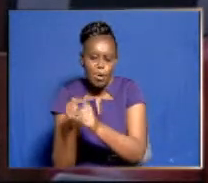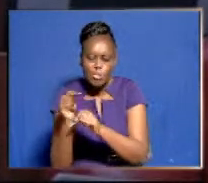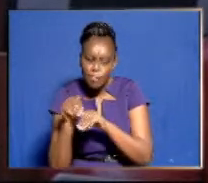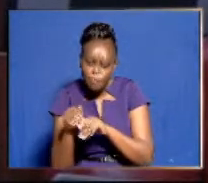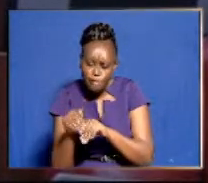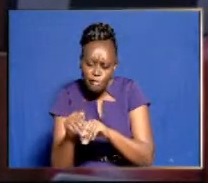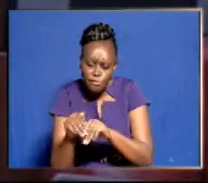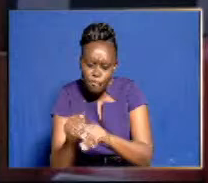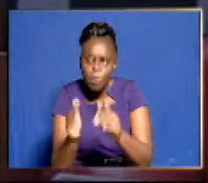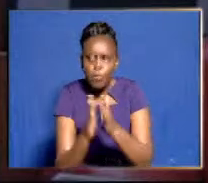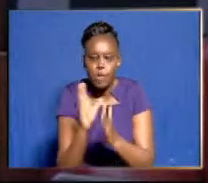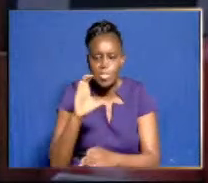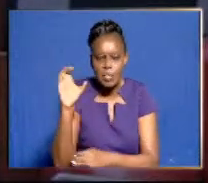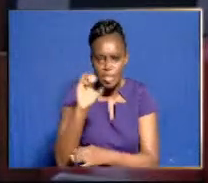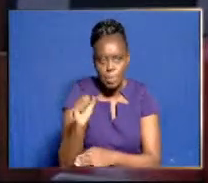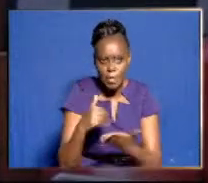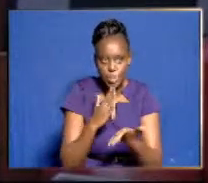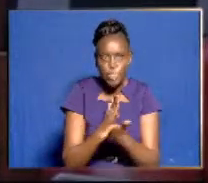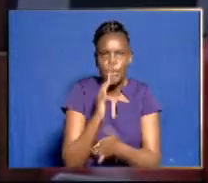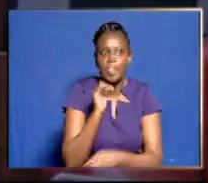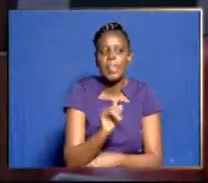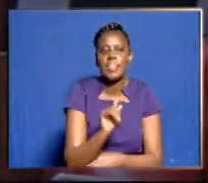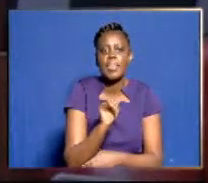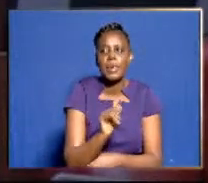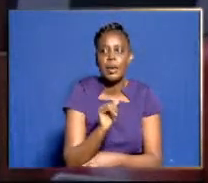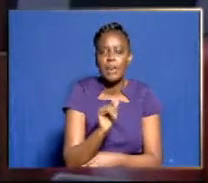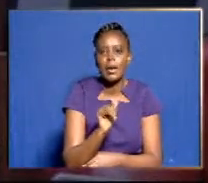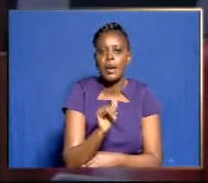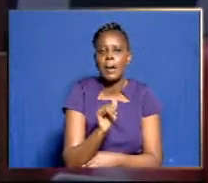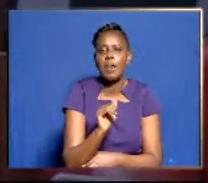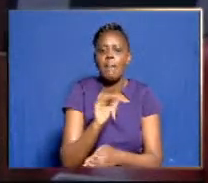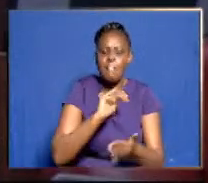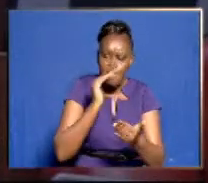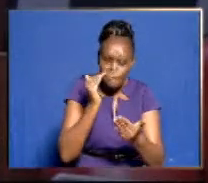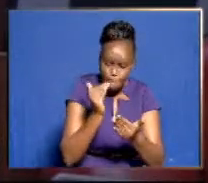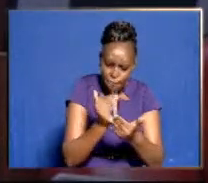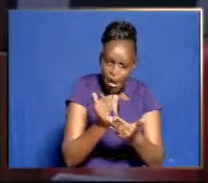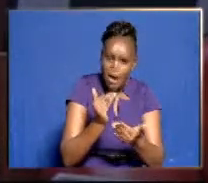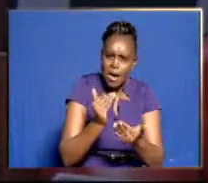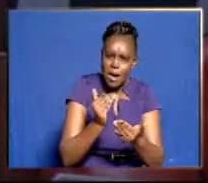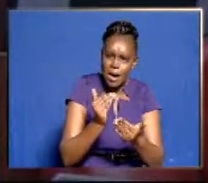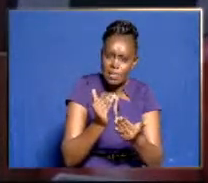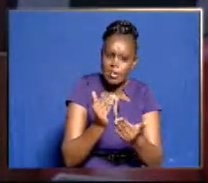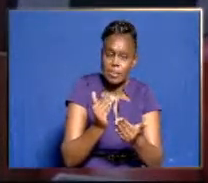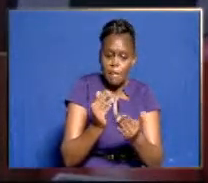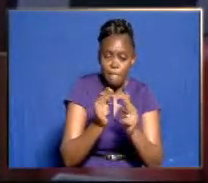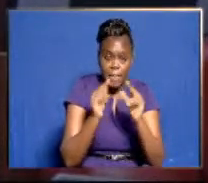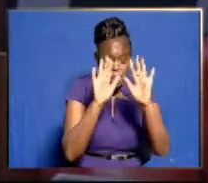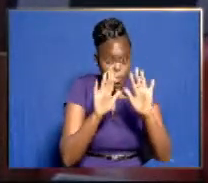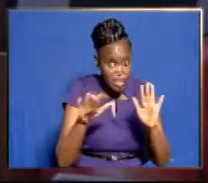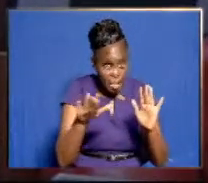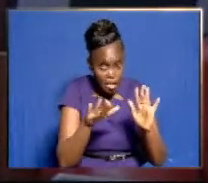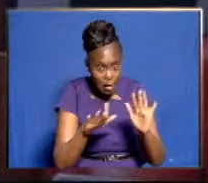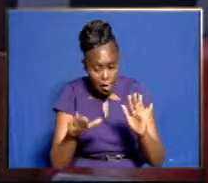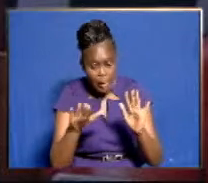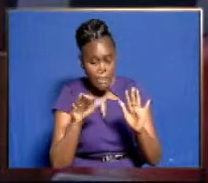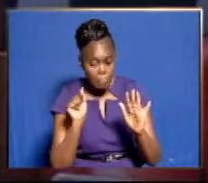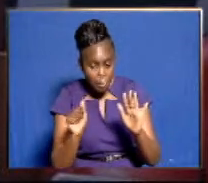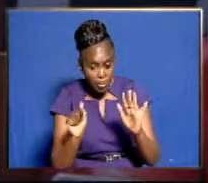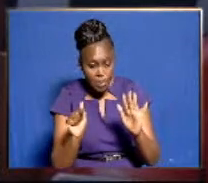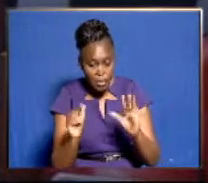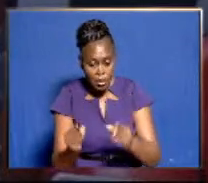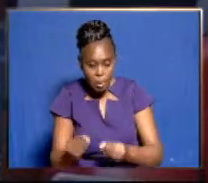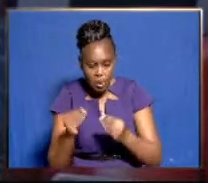it up with the CS to ensure that release of funds, especially for critical areas, is